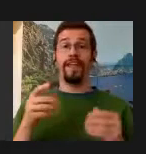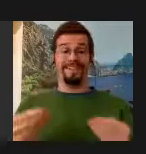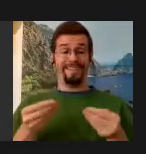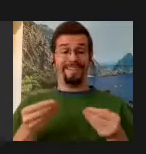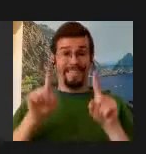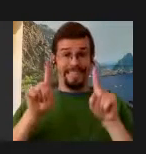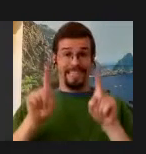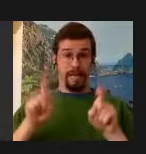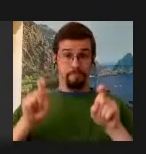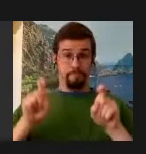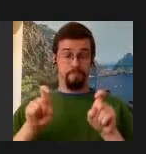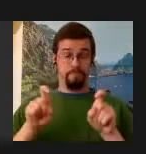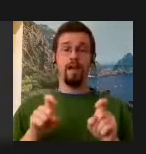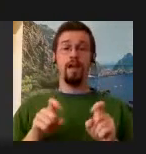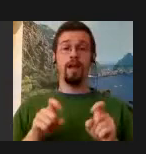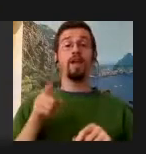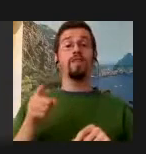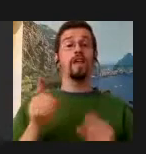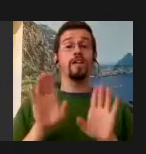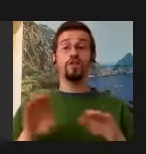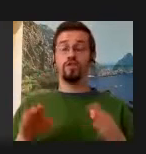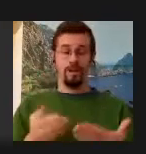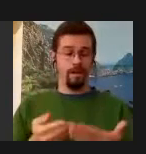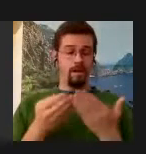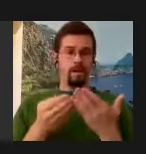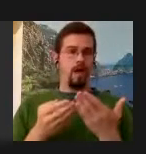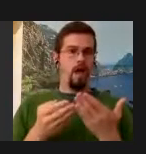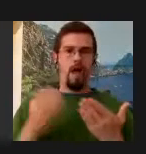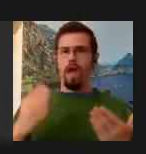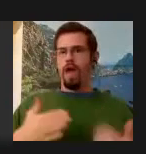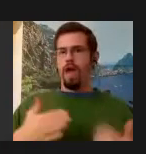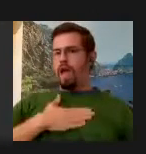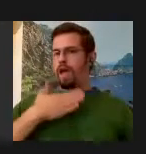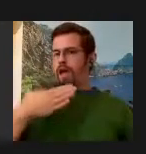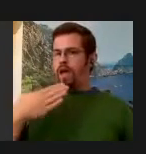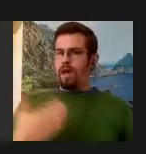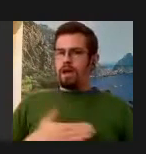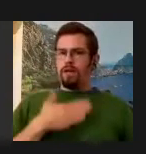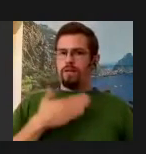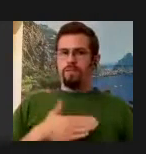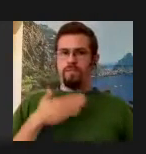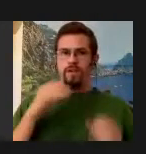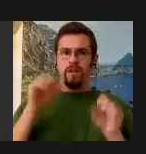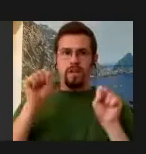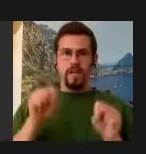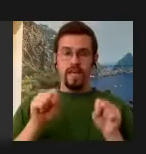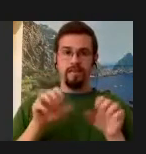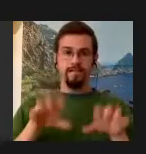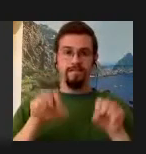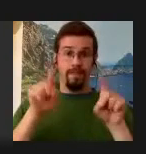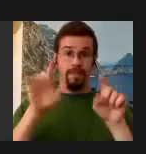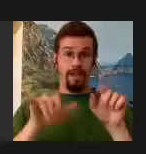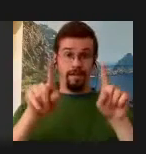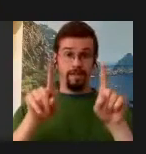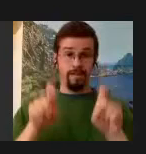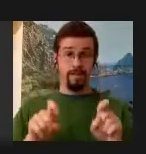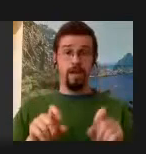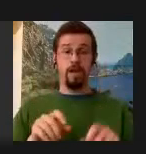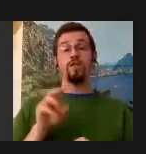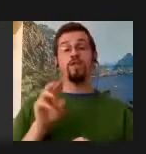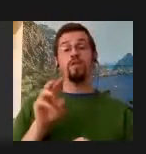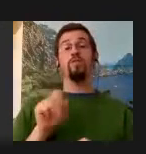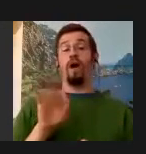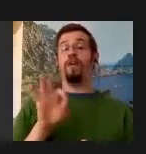so these children, like, they were very happy. They were very happy and so doing these exams. And so Wafa, she was doing that